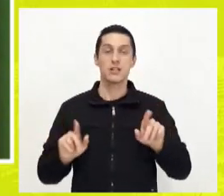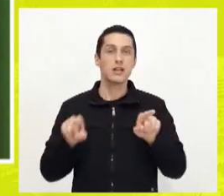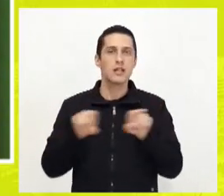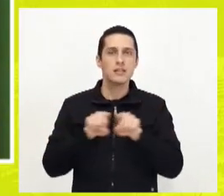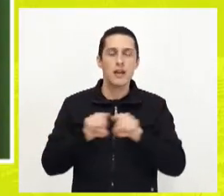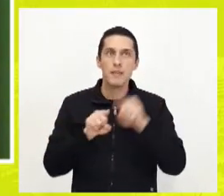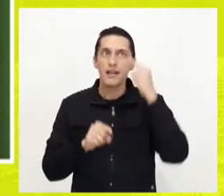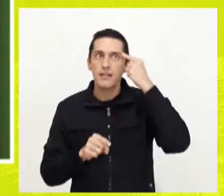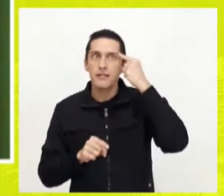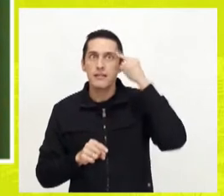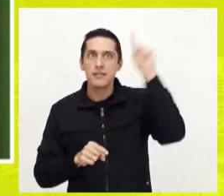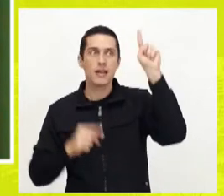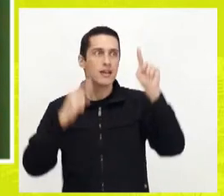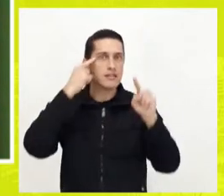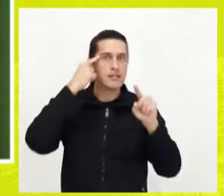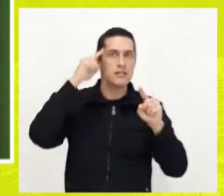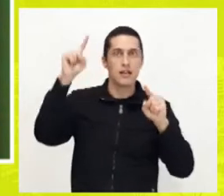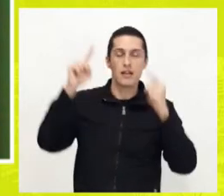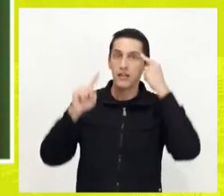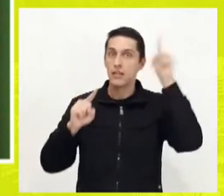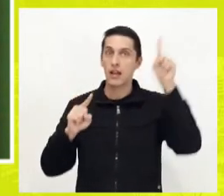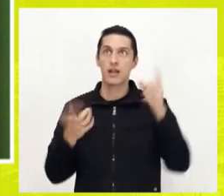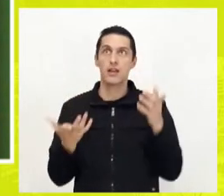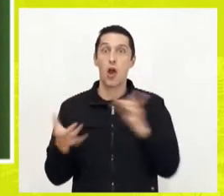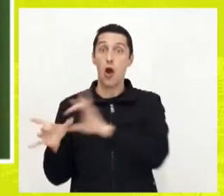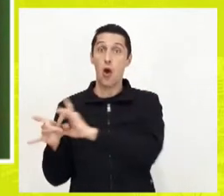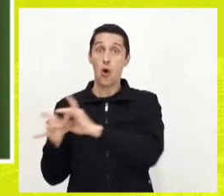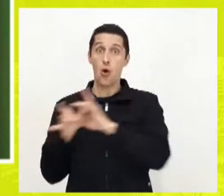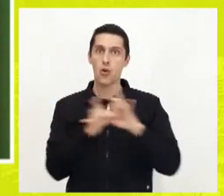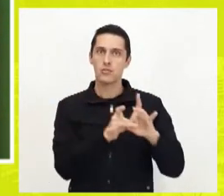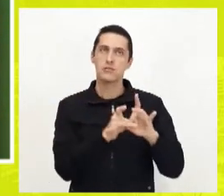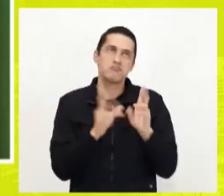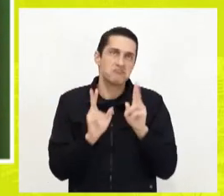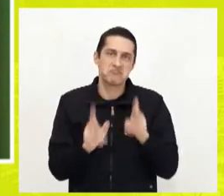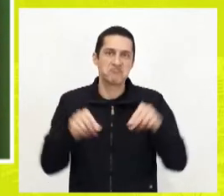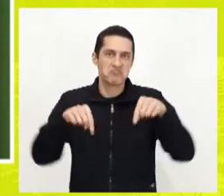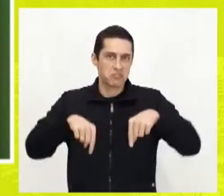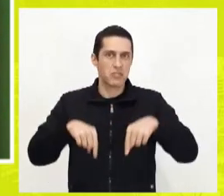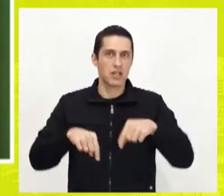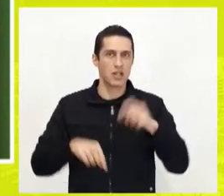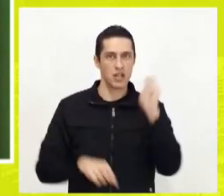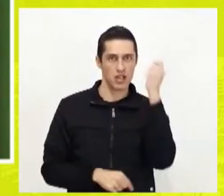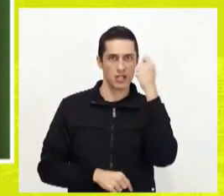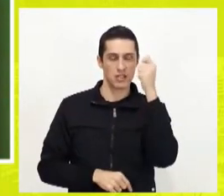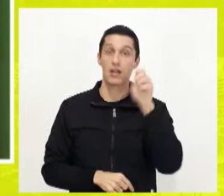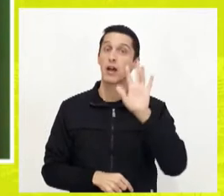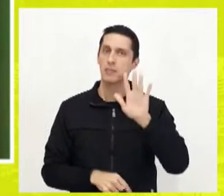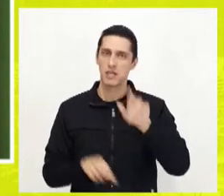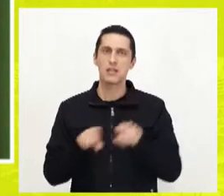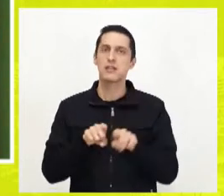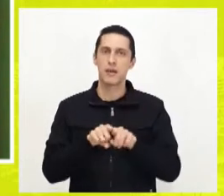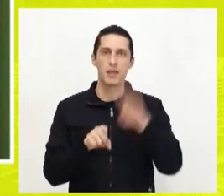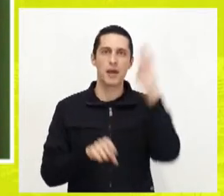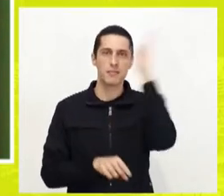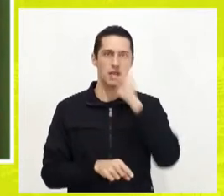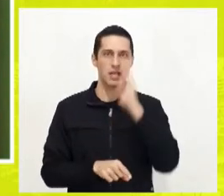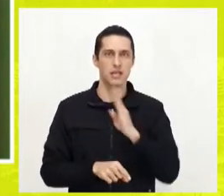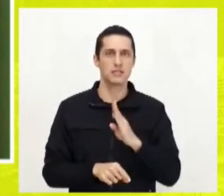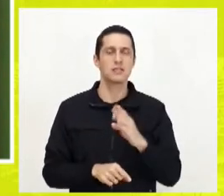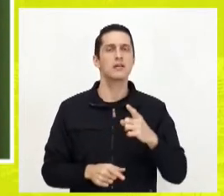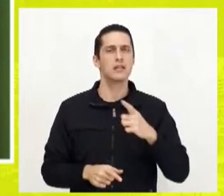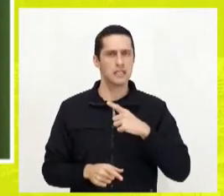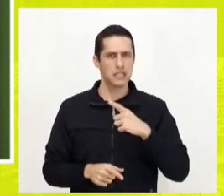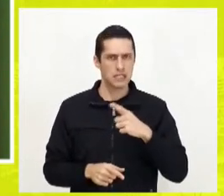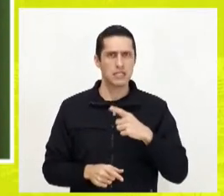in their ideology contacts like not just argentina but unquestionably brazil high